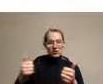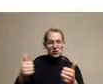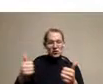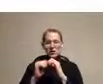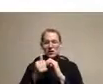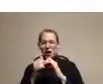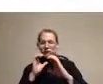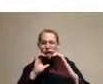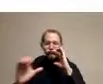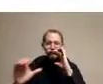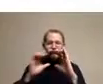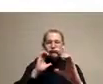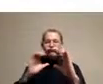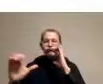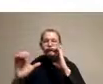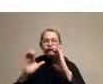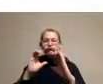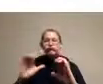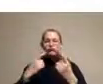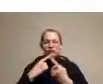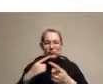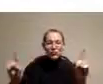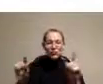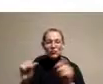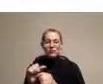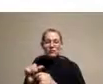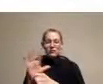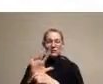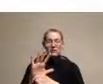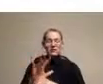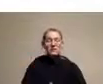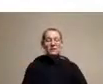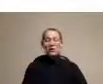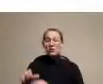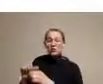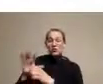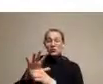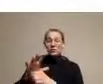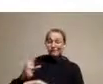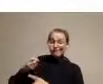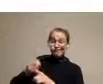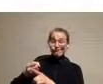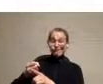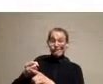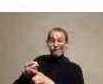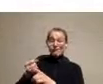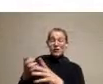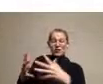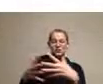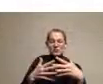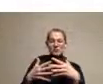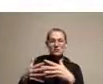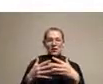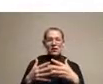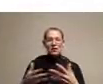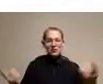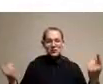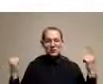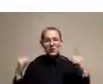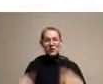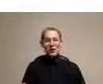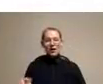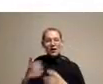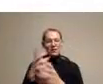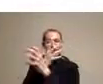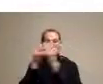time of COVID. It is the COVID hit the country at a time when the incumbent president was gearing up to contest an